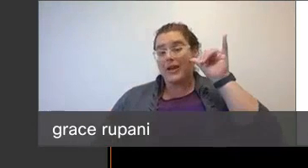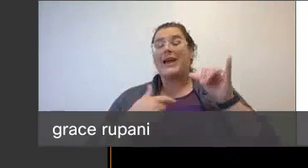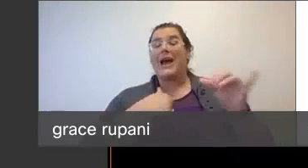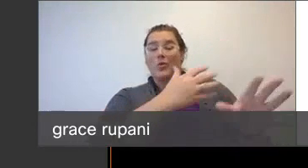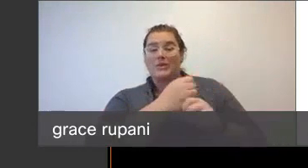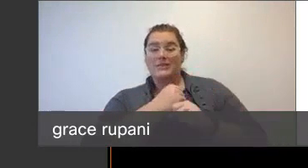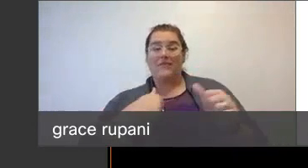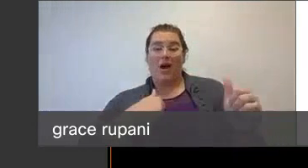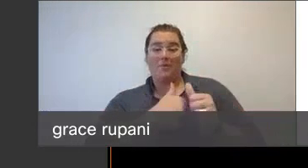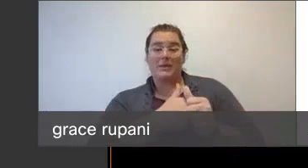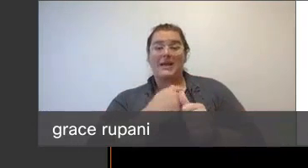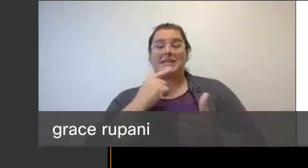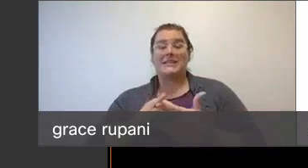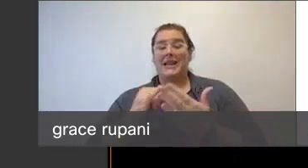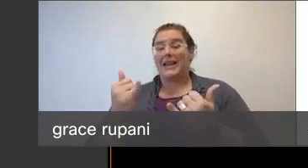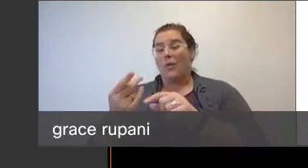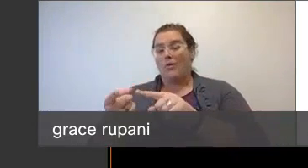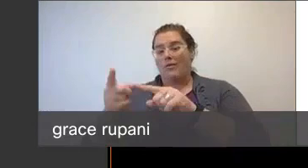at 74%.